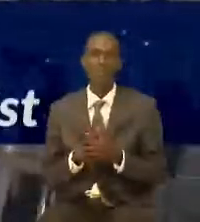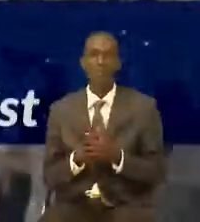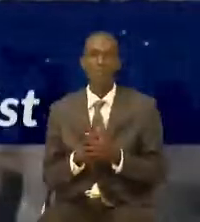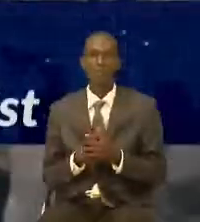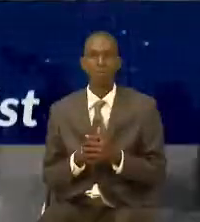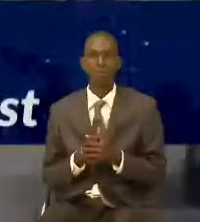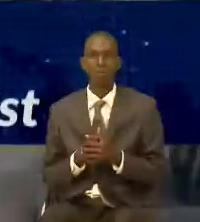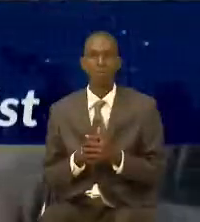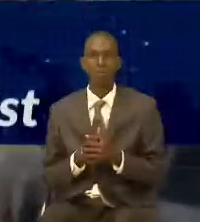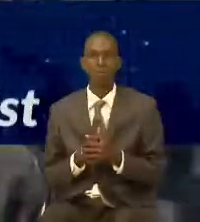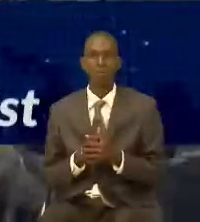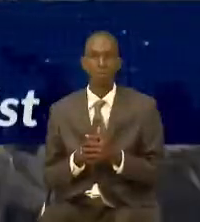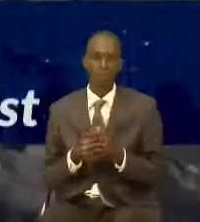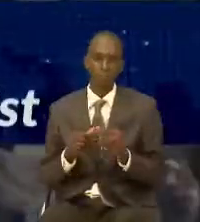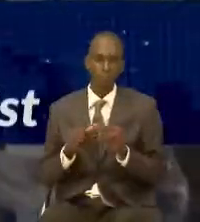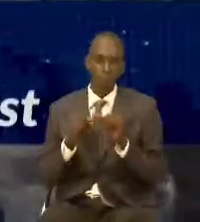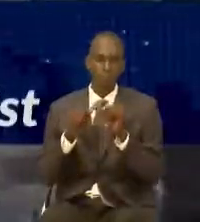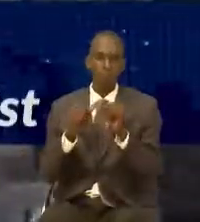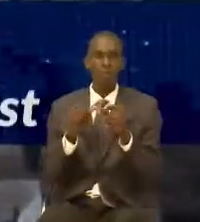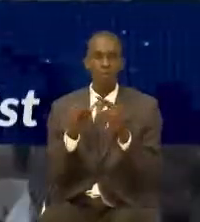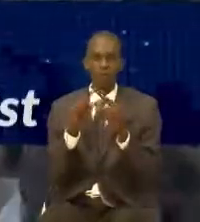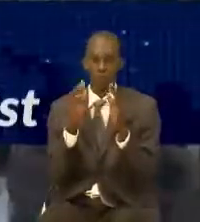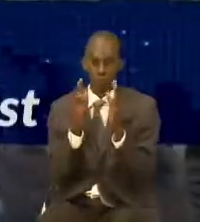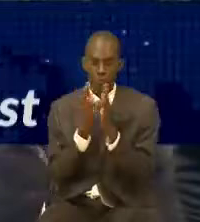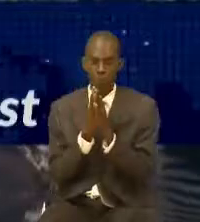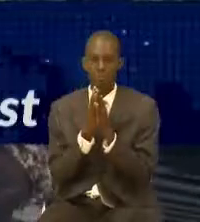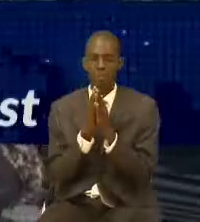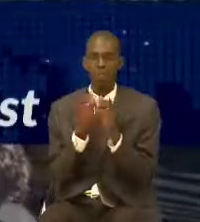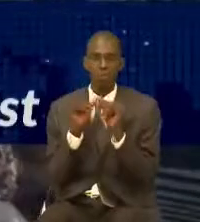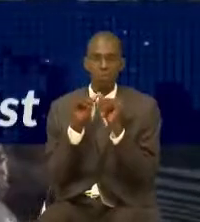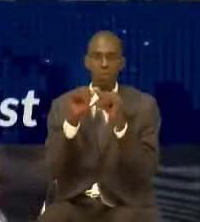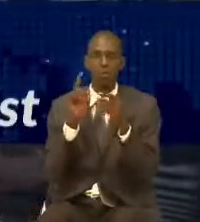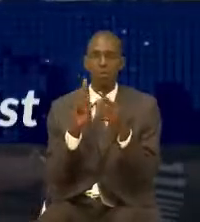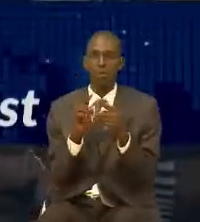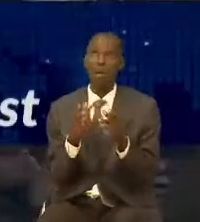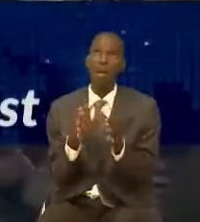keep on praying keep on expecting